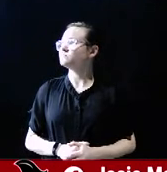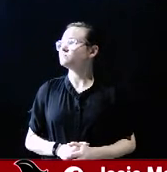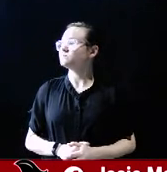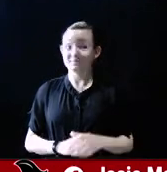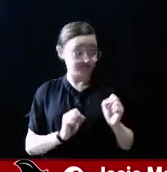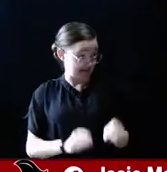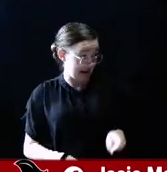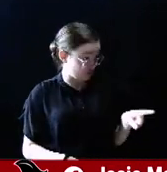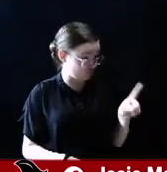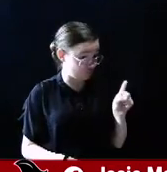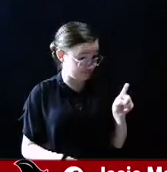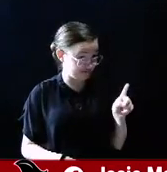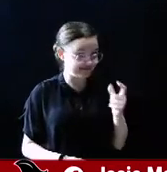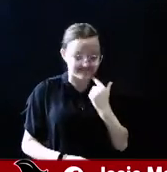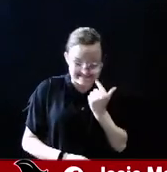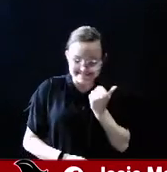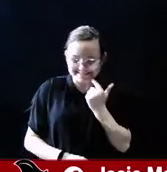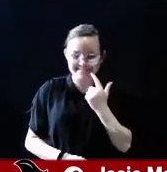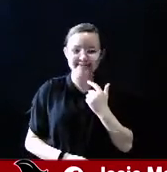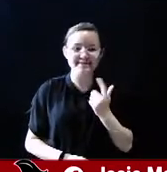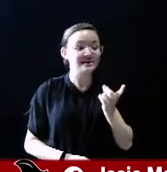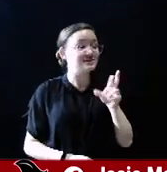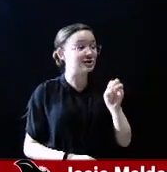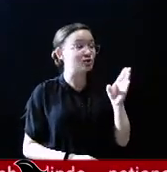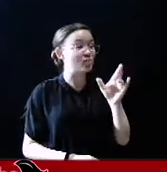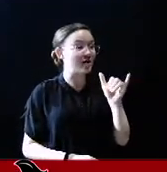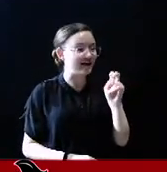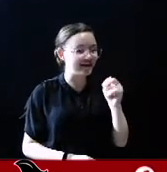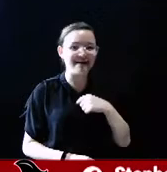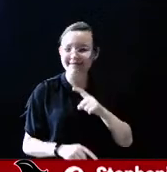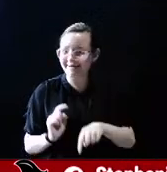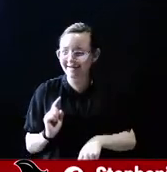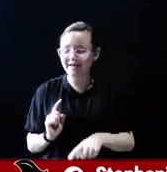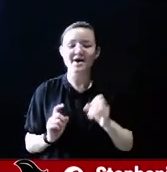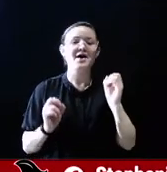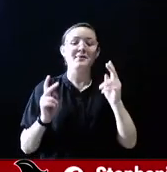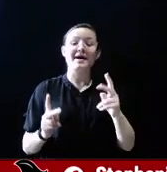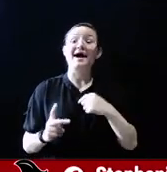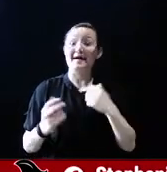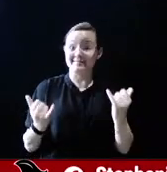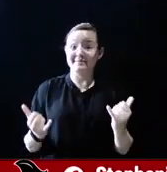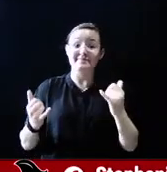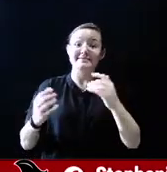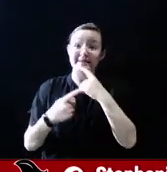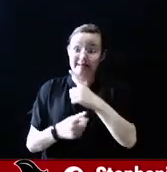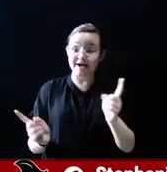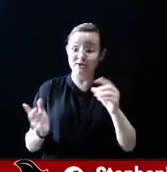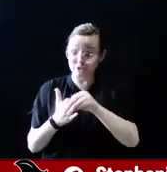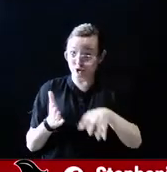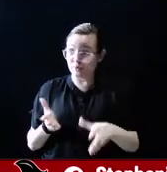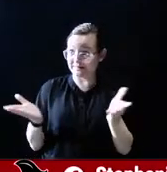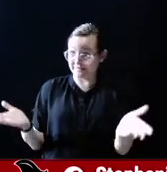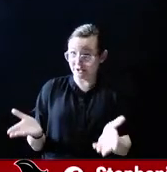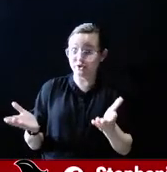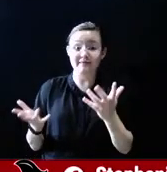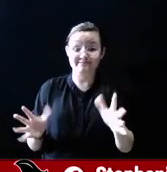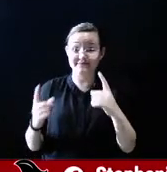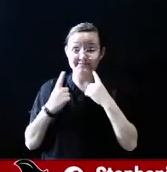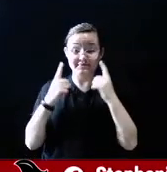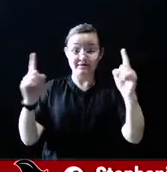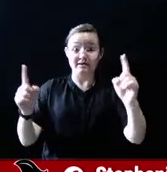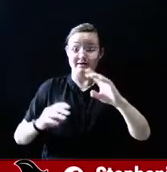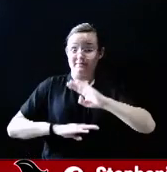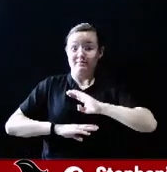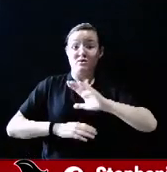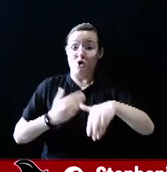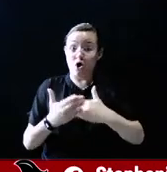Can you do it? Dr. O'Brien, I can. Okay, good, good. I hereby declare that the students presented to you have successfully completed